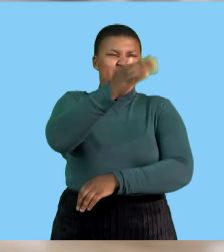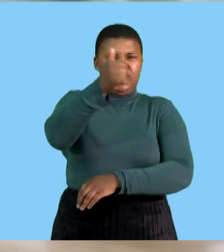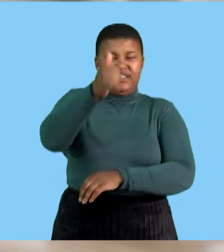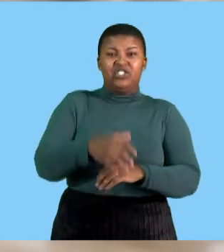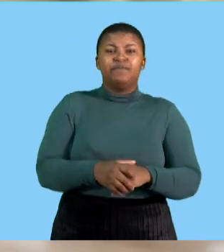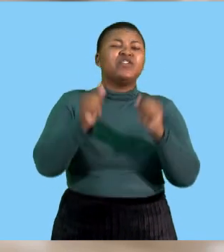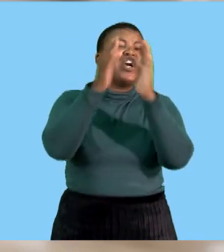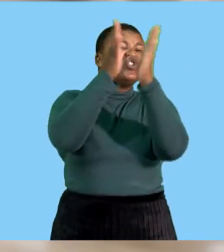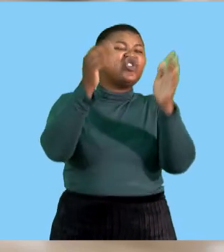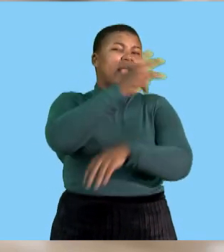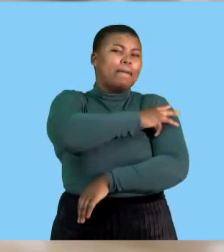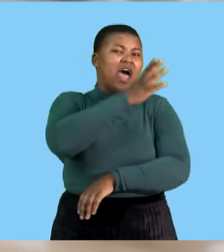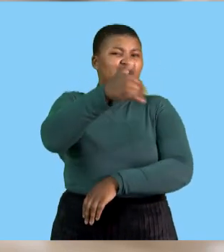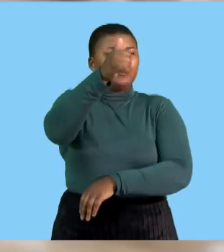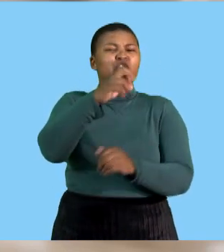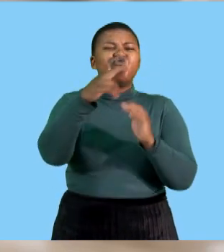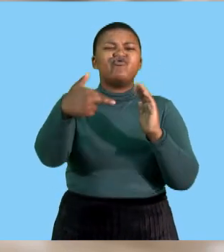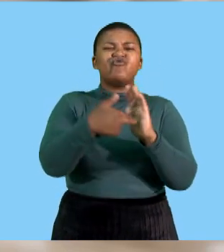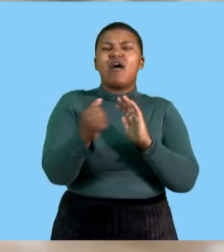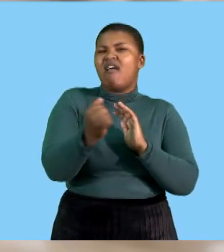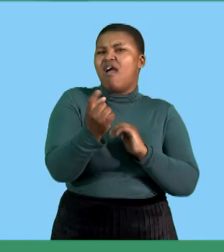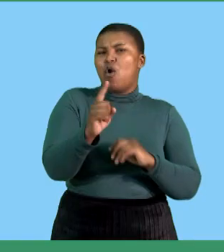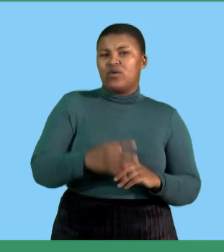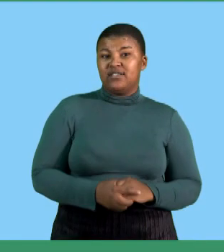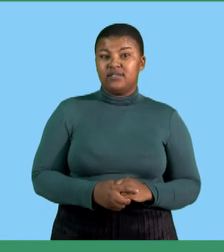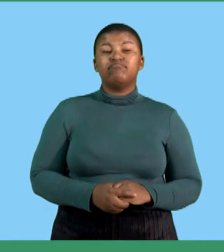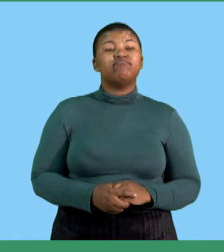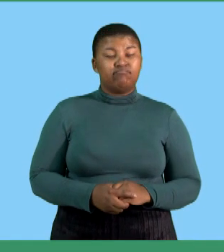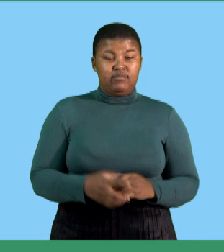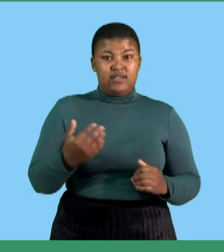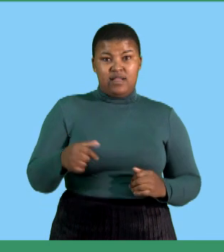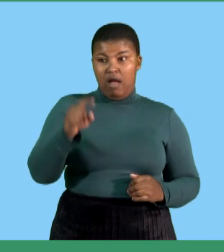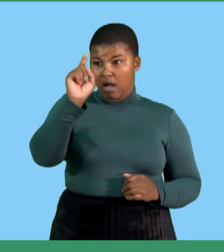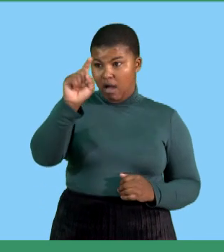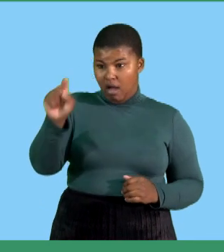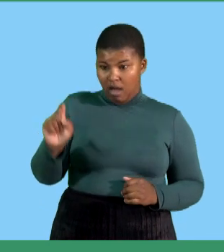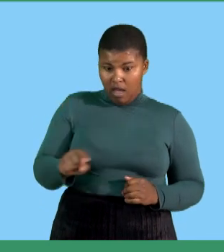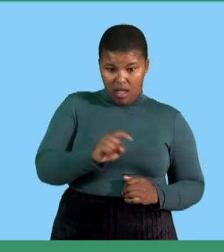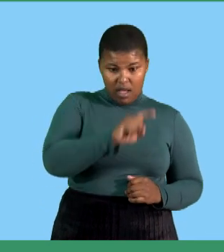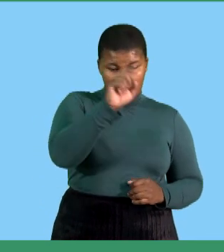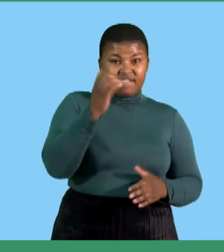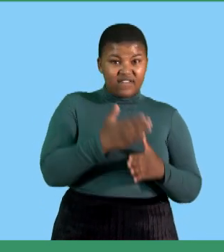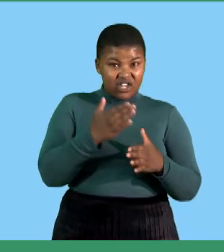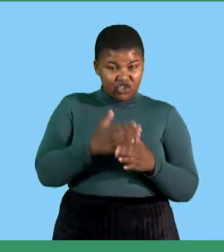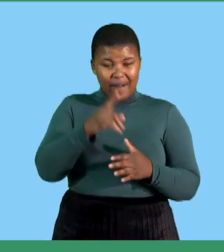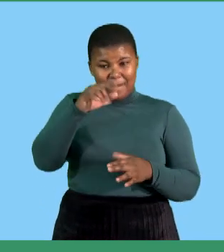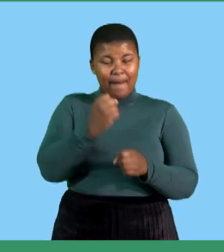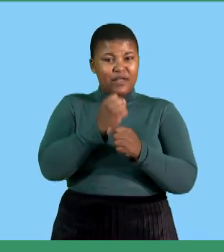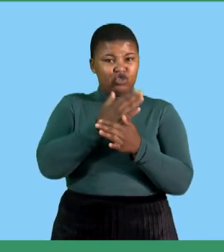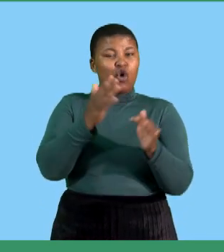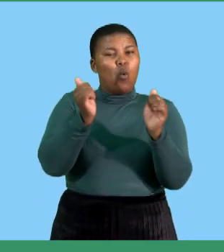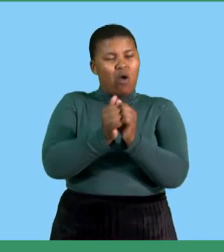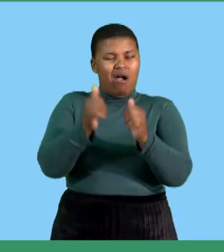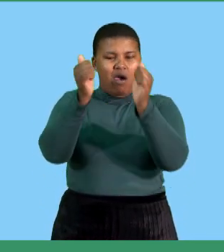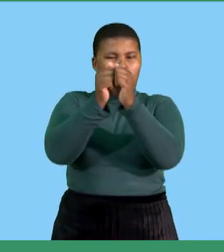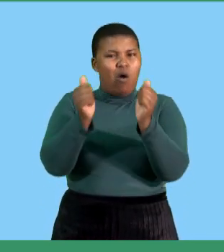the general management's role? Is they must coordinate all of these functions to work together